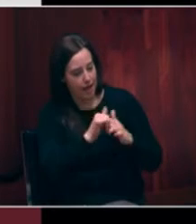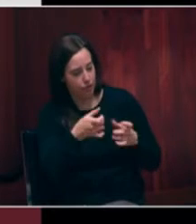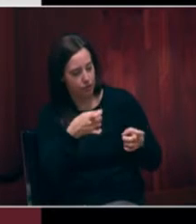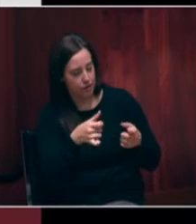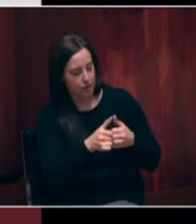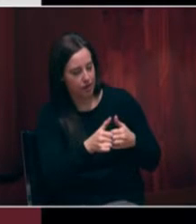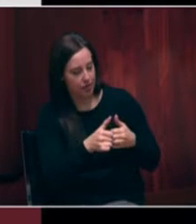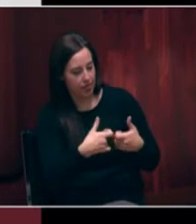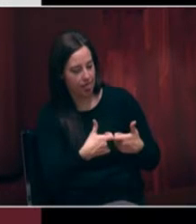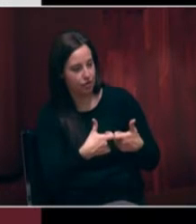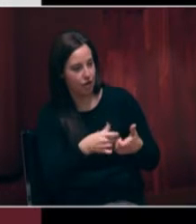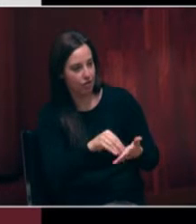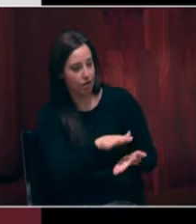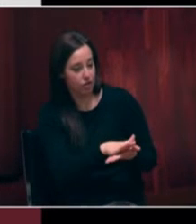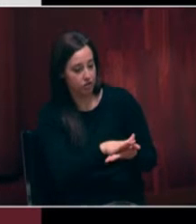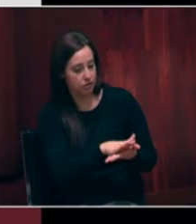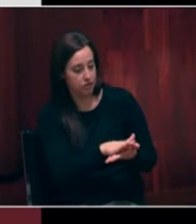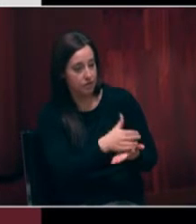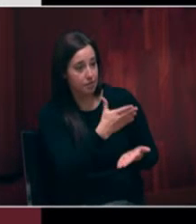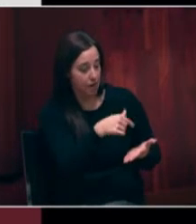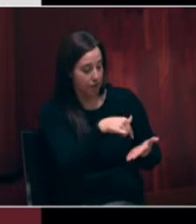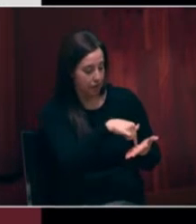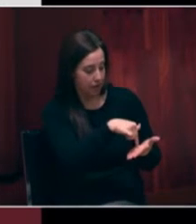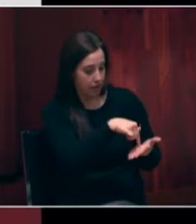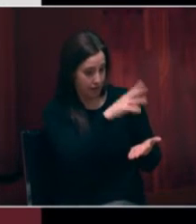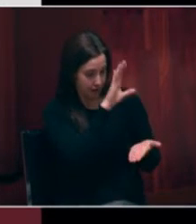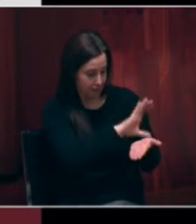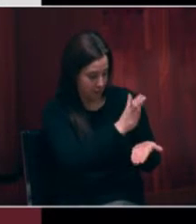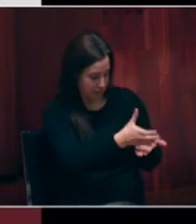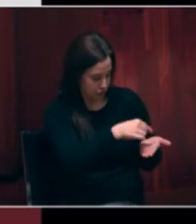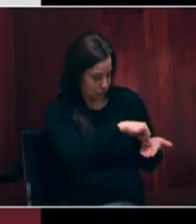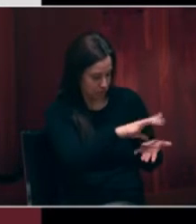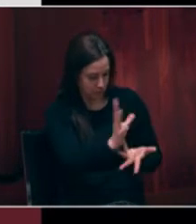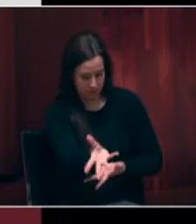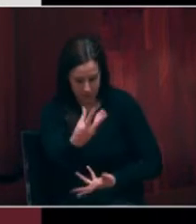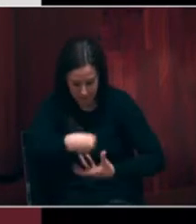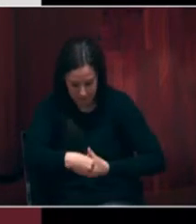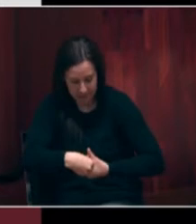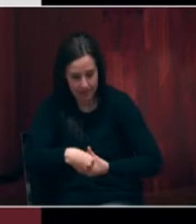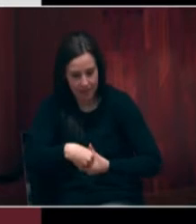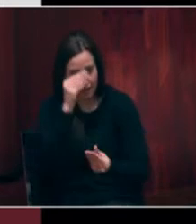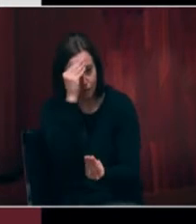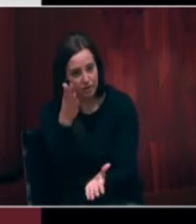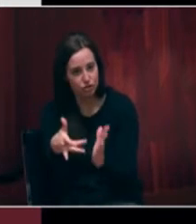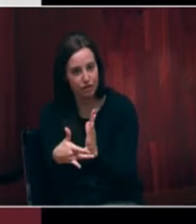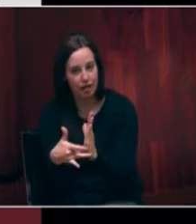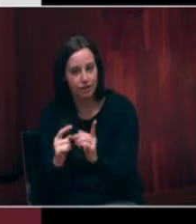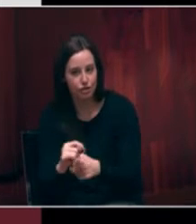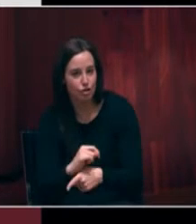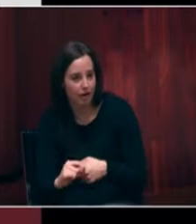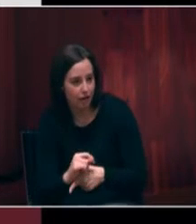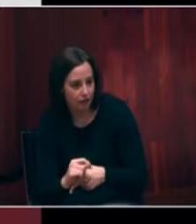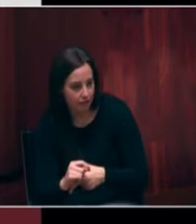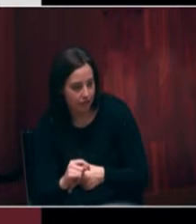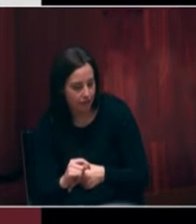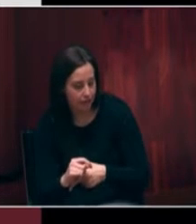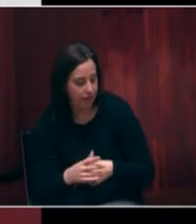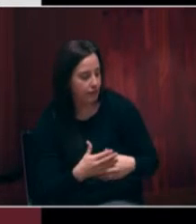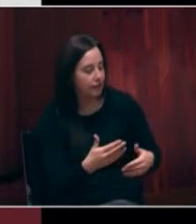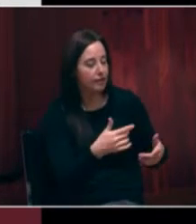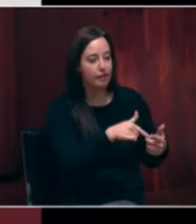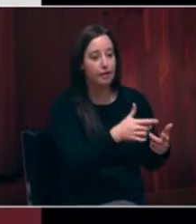maybe that needs to be integrated into your information technology training. If we're going to deal with other things related to disposal, maybe there's